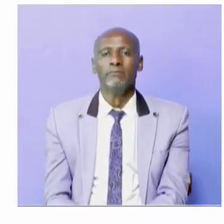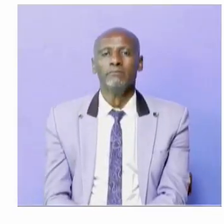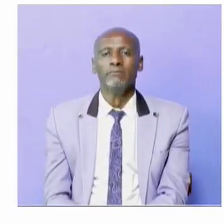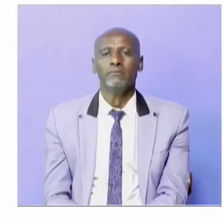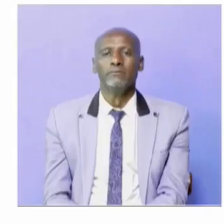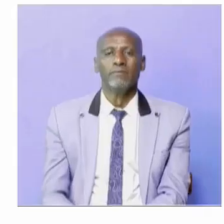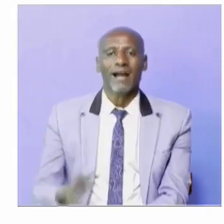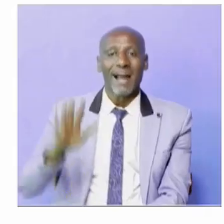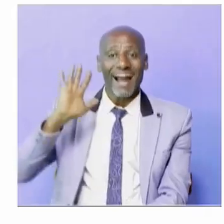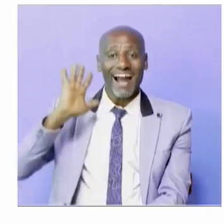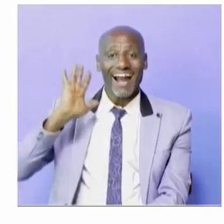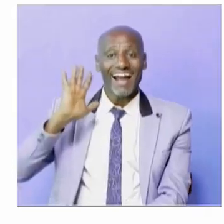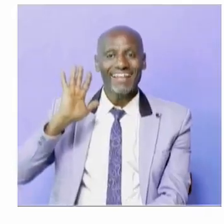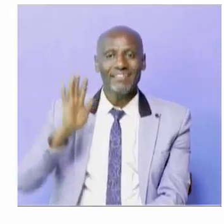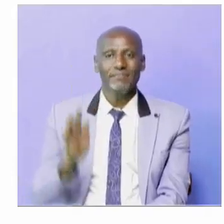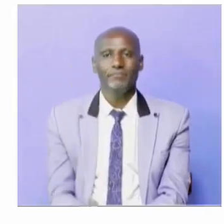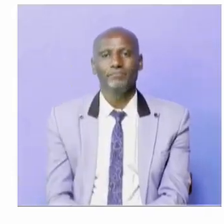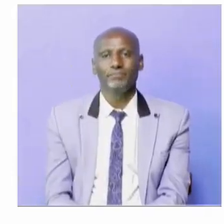hi,